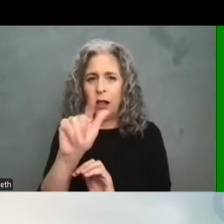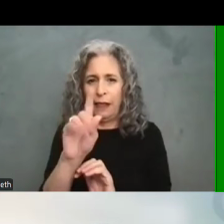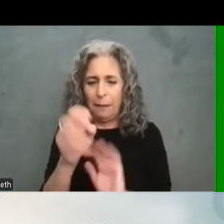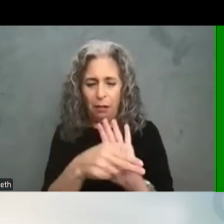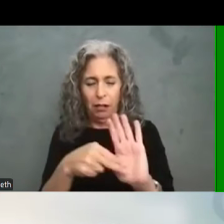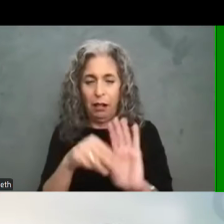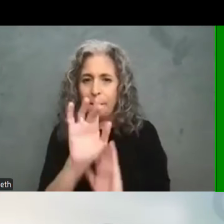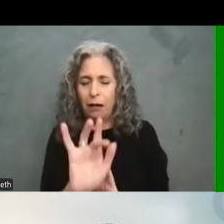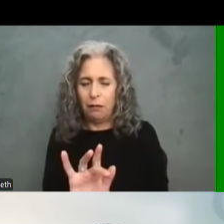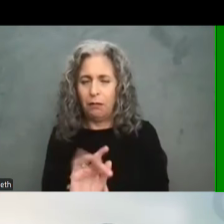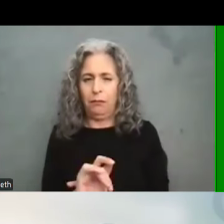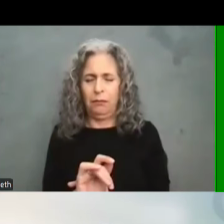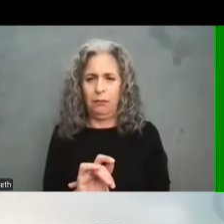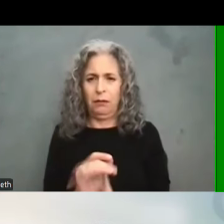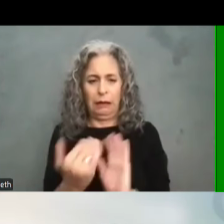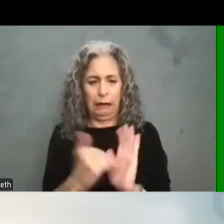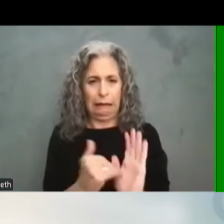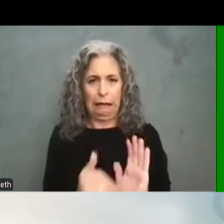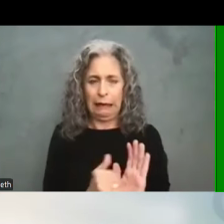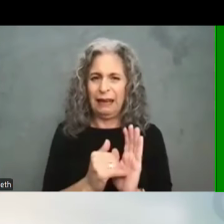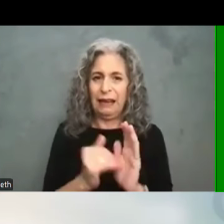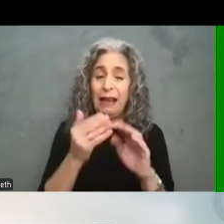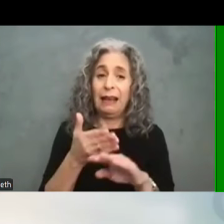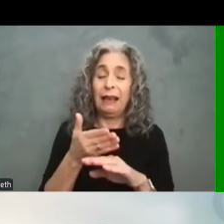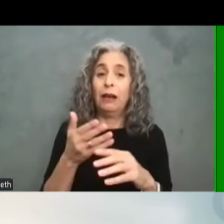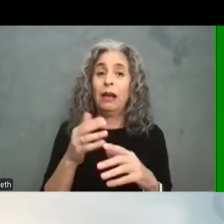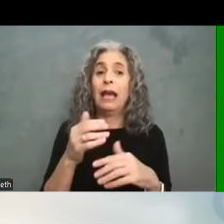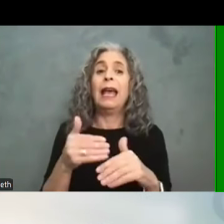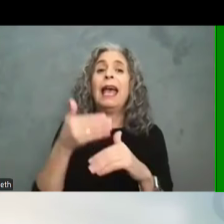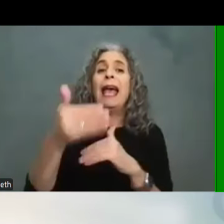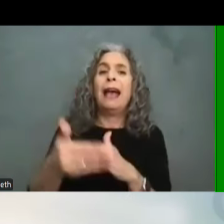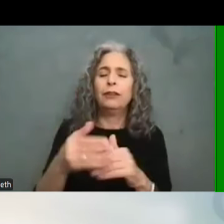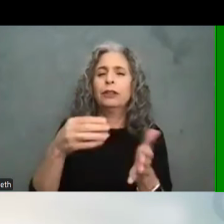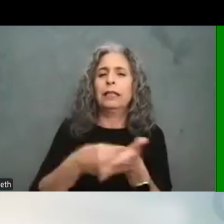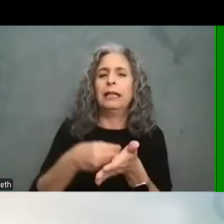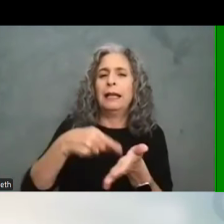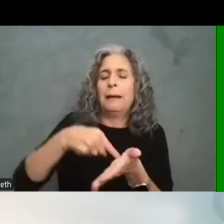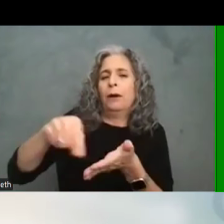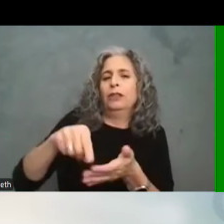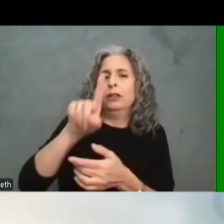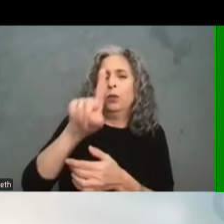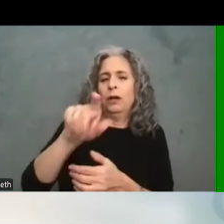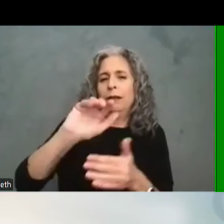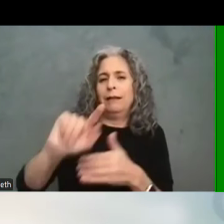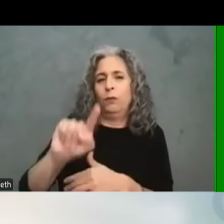button. And this is only after he has spent the $1.99. And he knows that